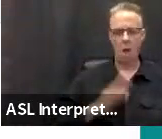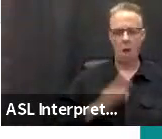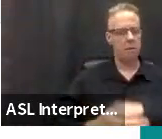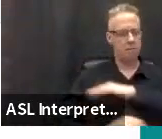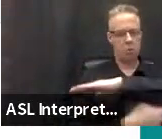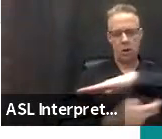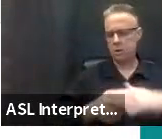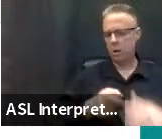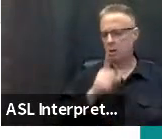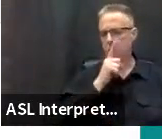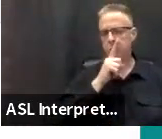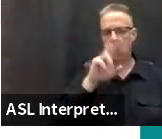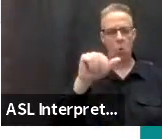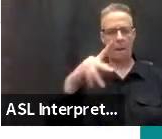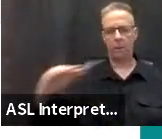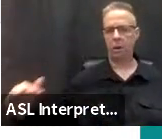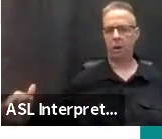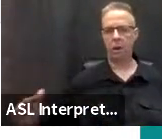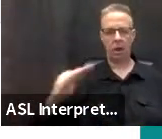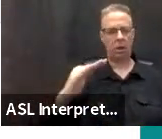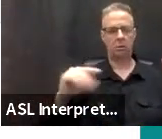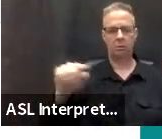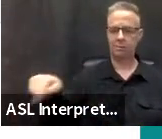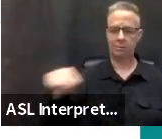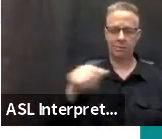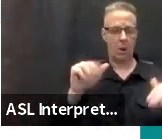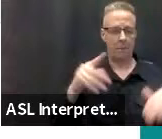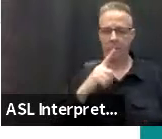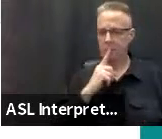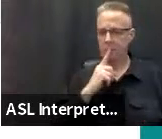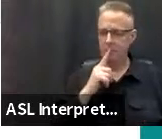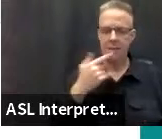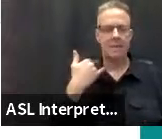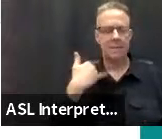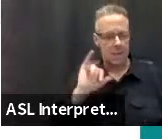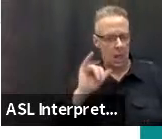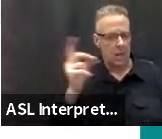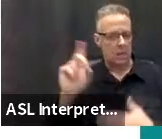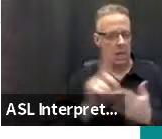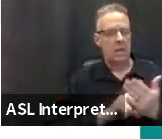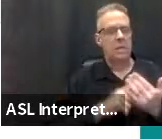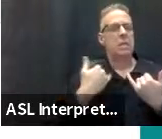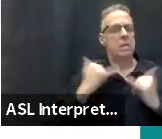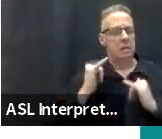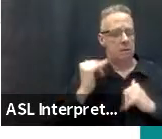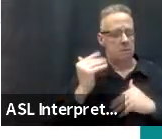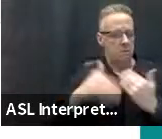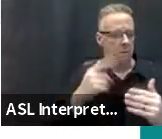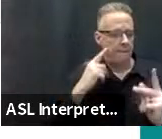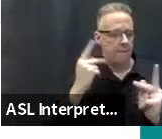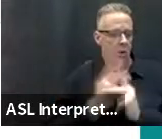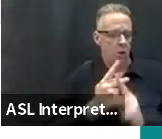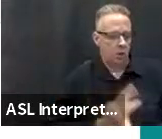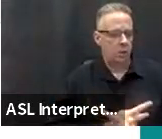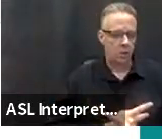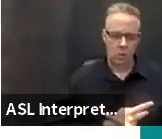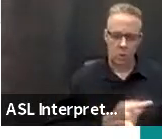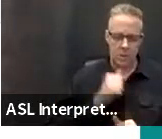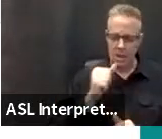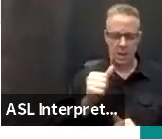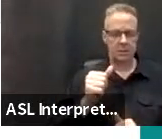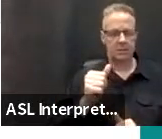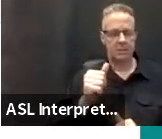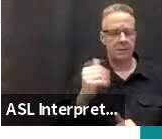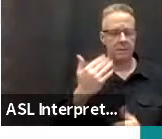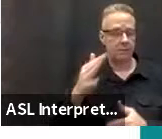Yeah. So the ramps again are still being designed, still being worked out. And to Marion's point, some of